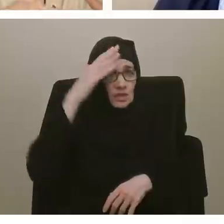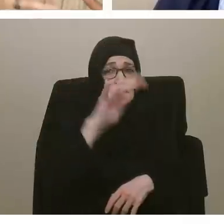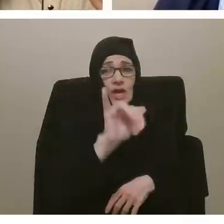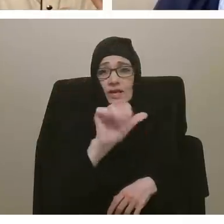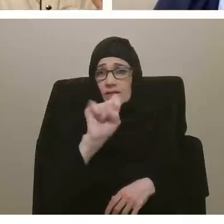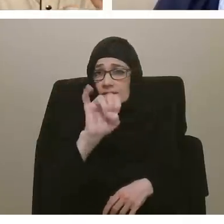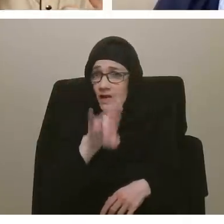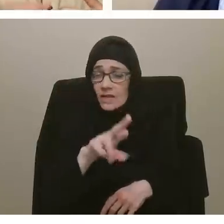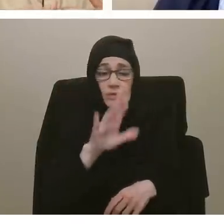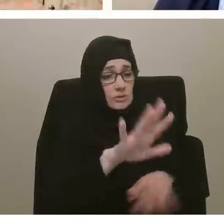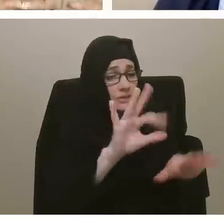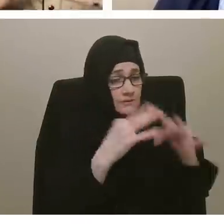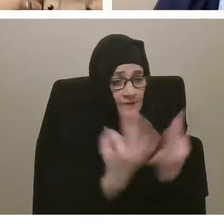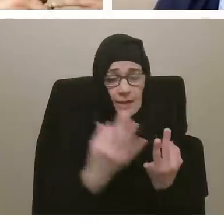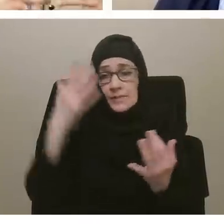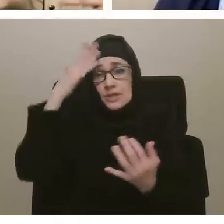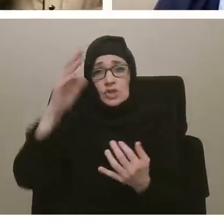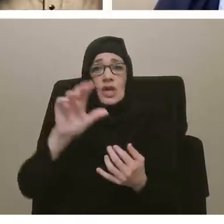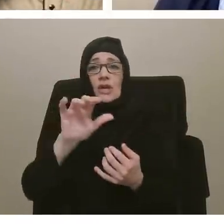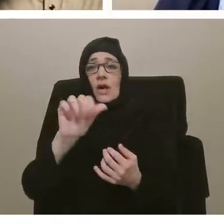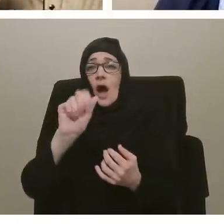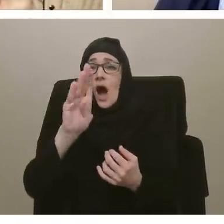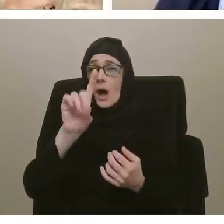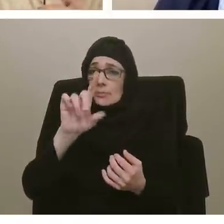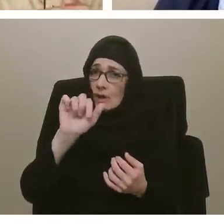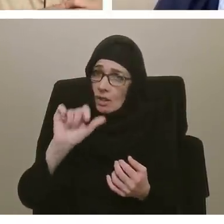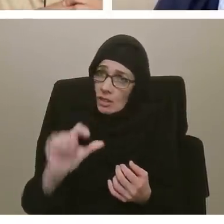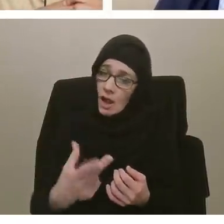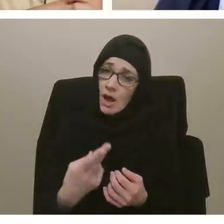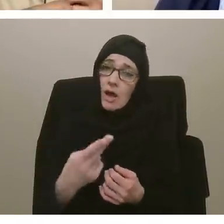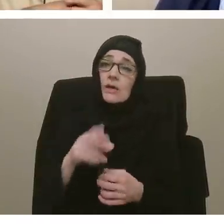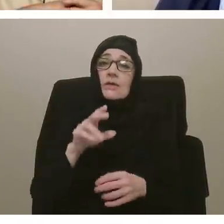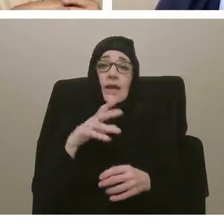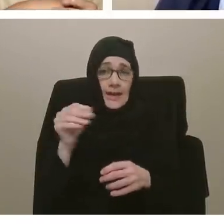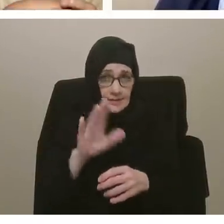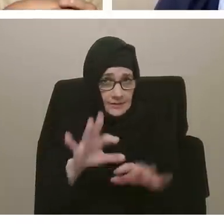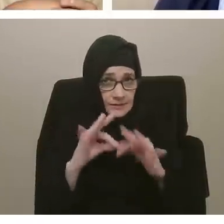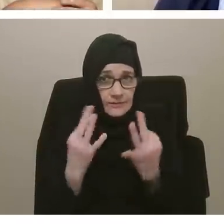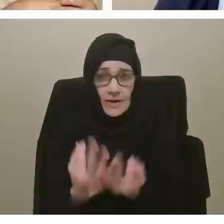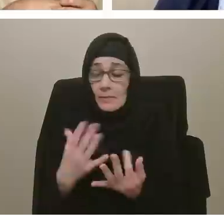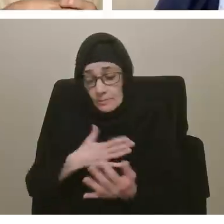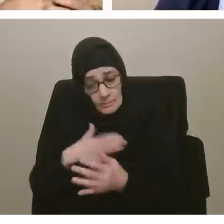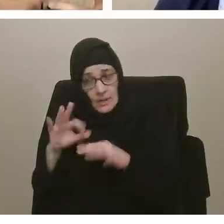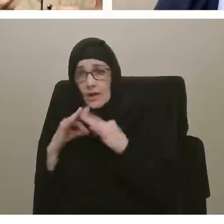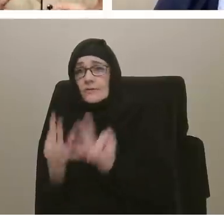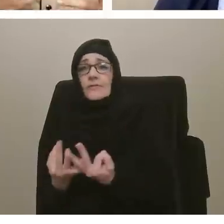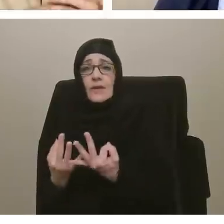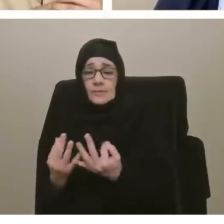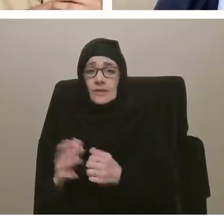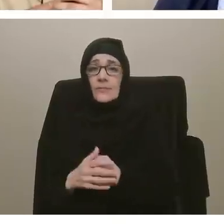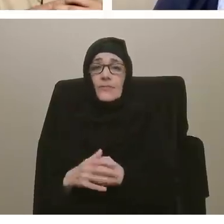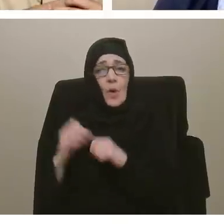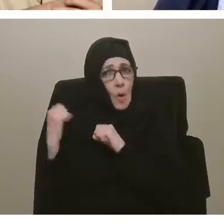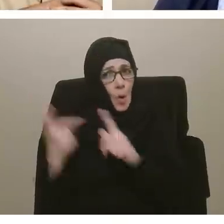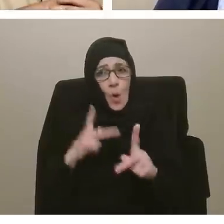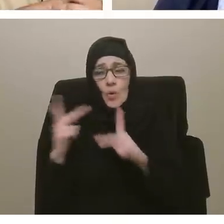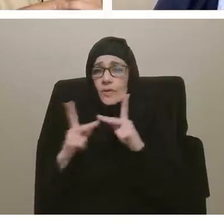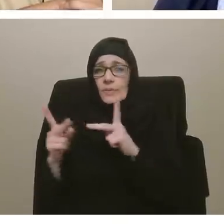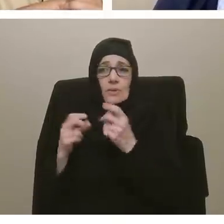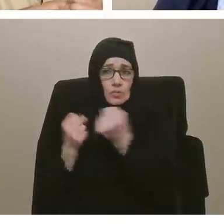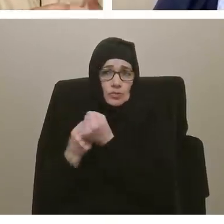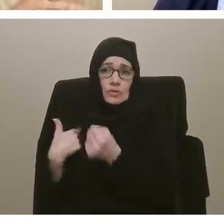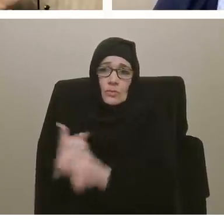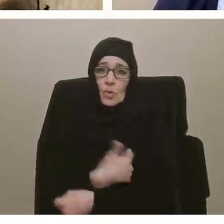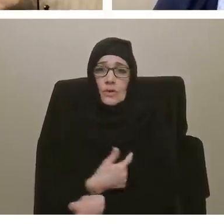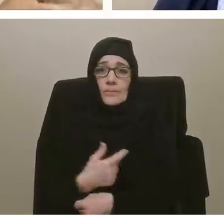whole family, Sheikh Abdullah's whole family, my family, all the people behind the scenes. I had shared about, you